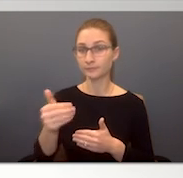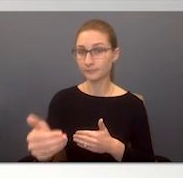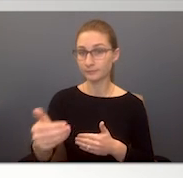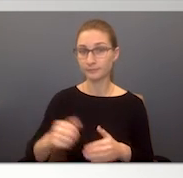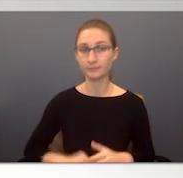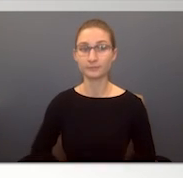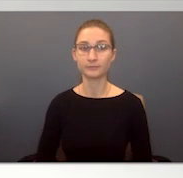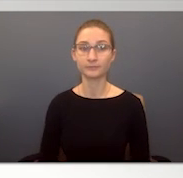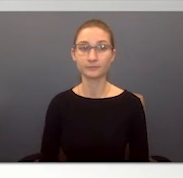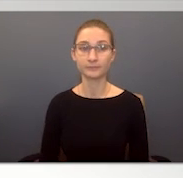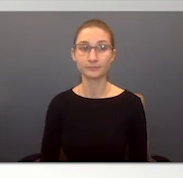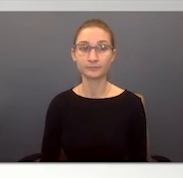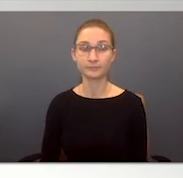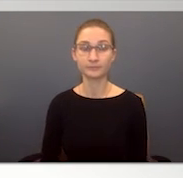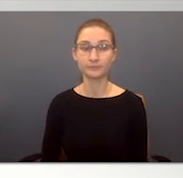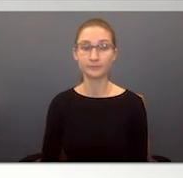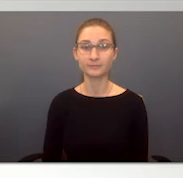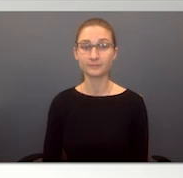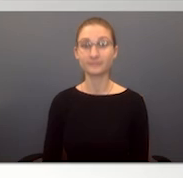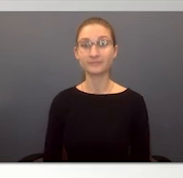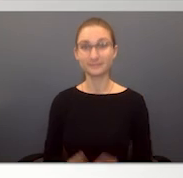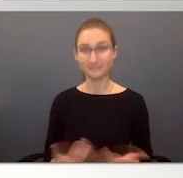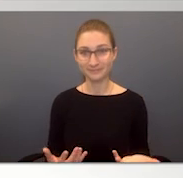en mi casa tranquila. Go ahead, please.